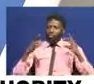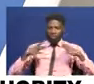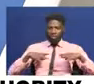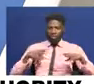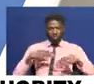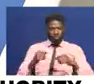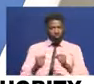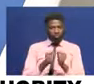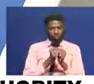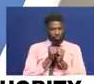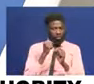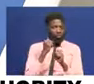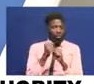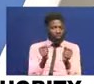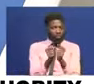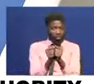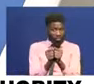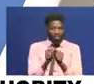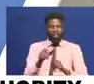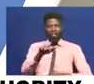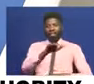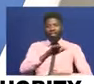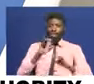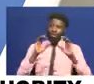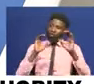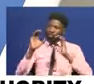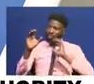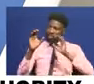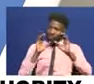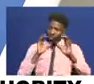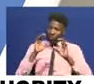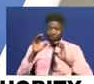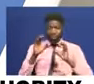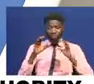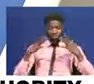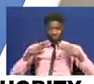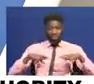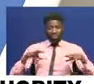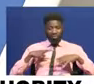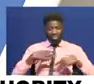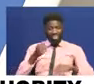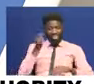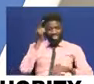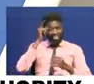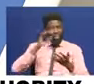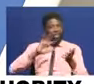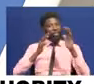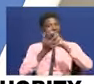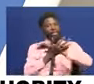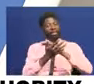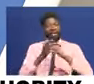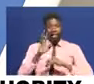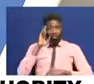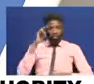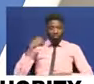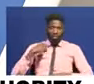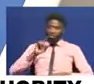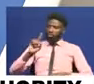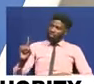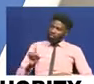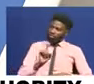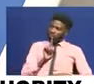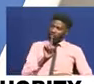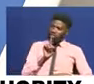terms of communication, that's possibly what we've not done before. There's a lot of misconceptions. And one of the reasons that I'm here today is so that we can be able to disseminate